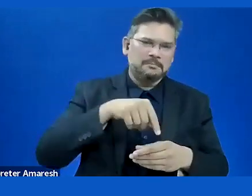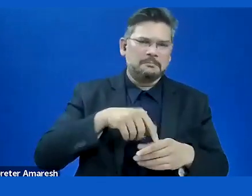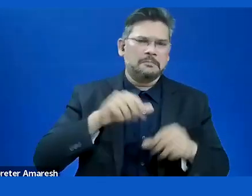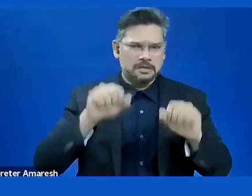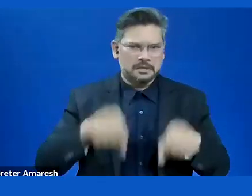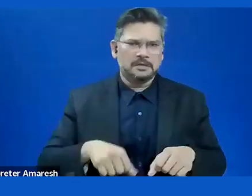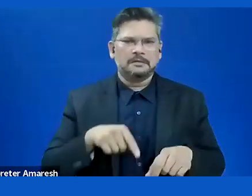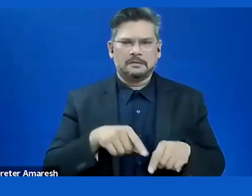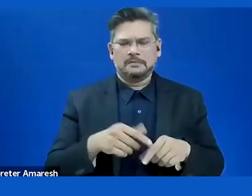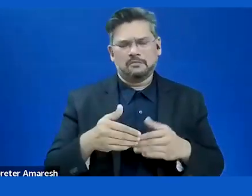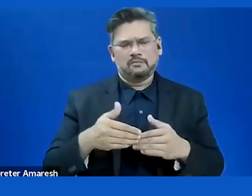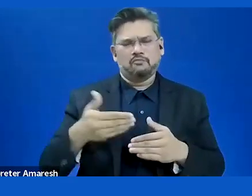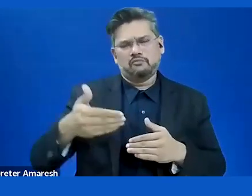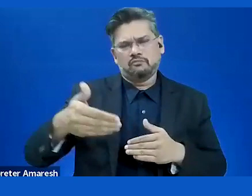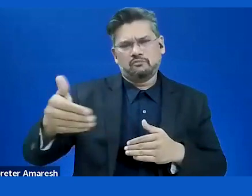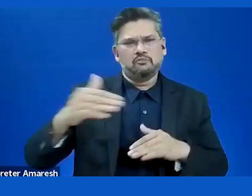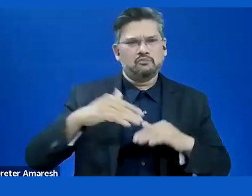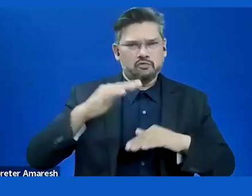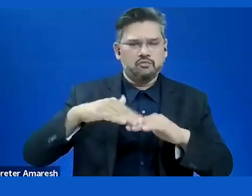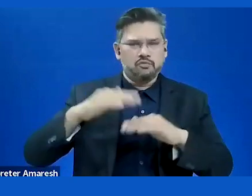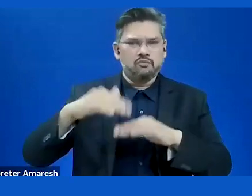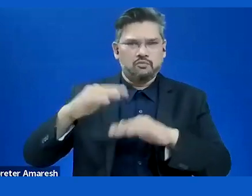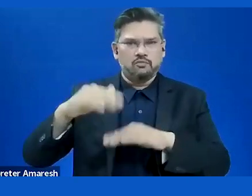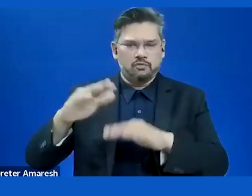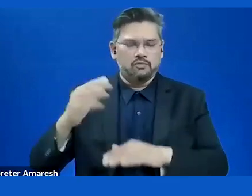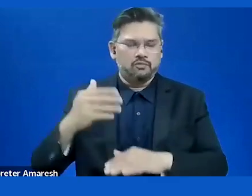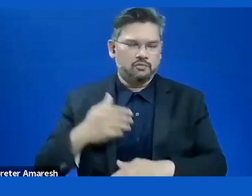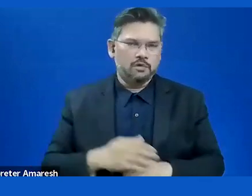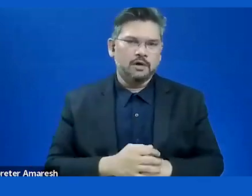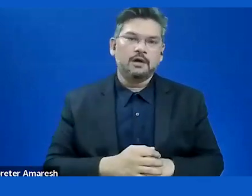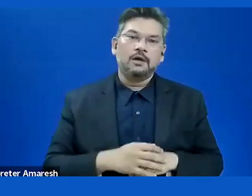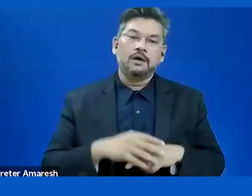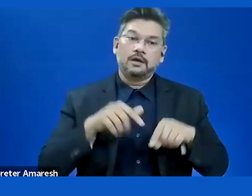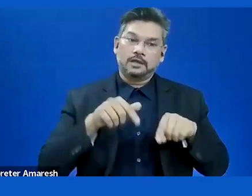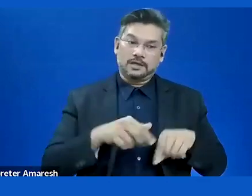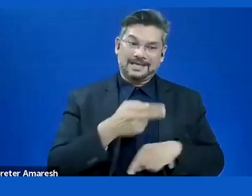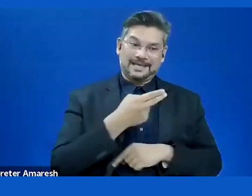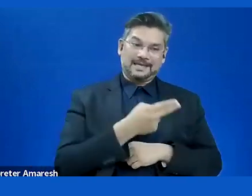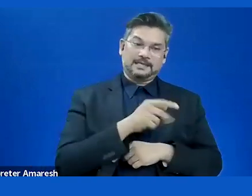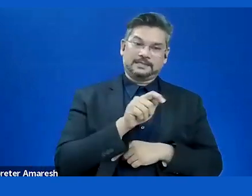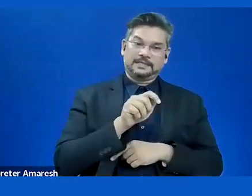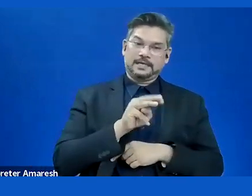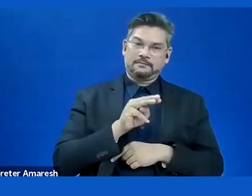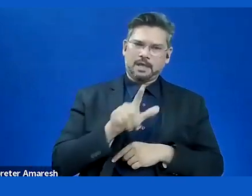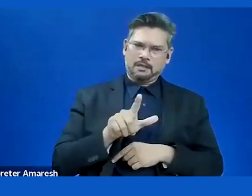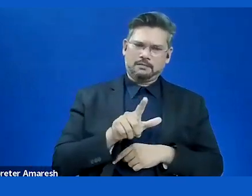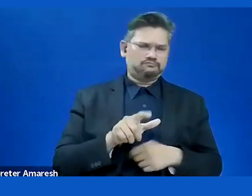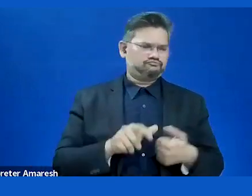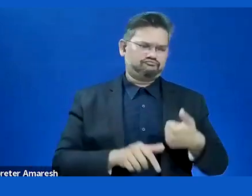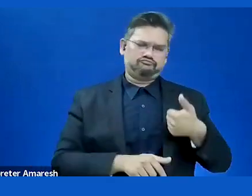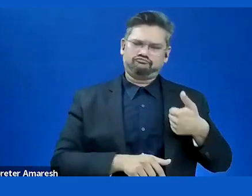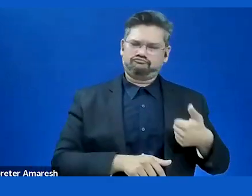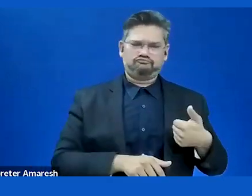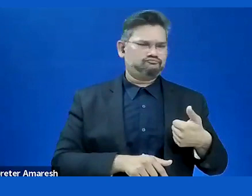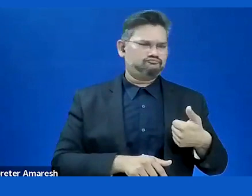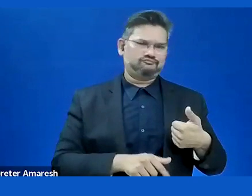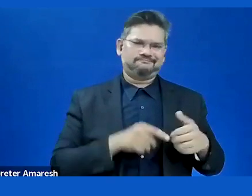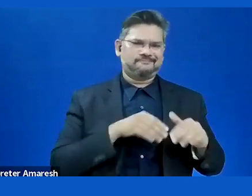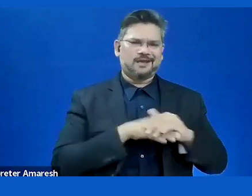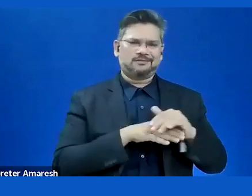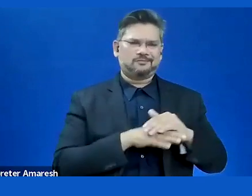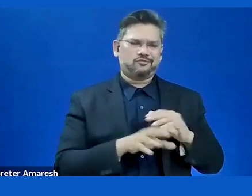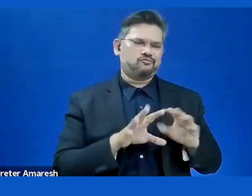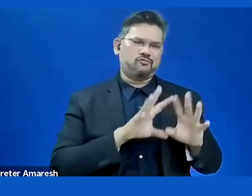thing that we've always told developers is like, if you use HTML, you're good because HTML has accessibility built in. It's accessible